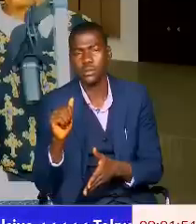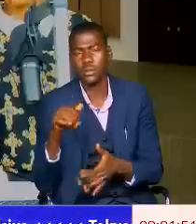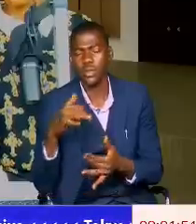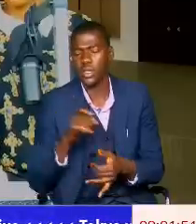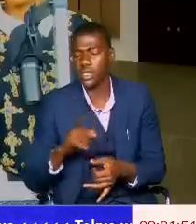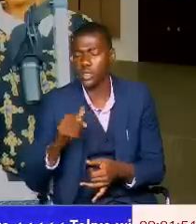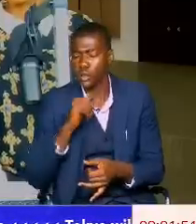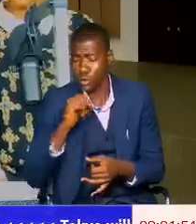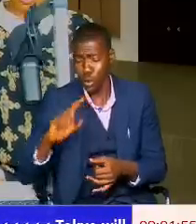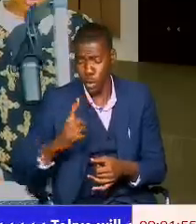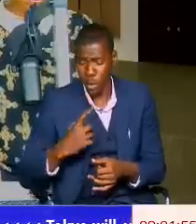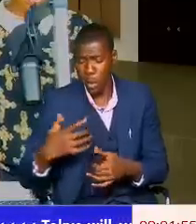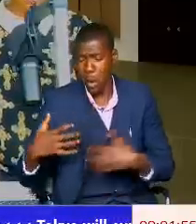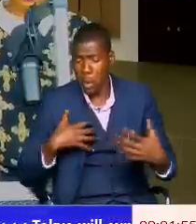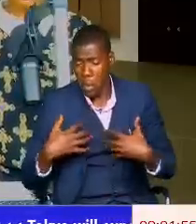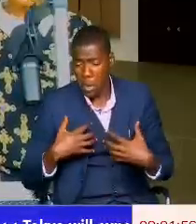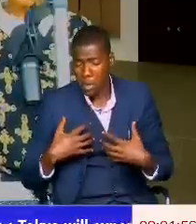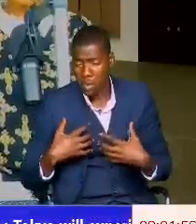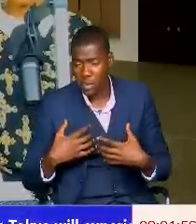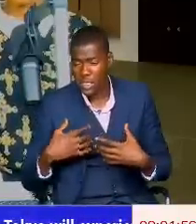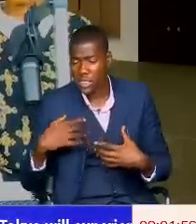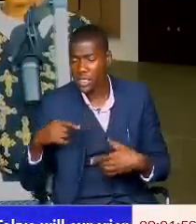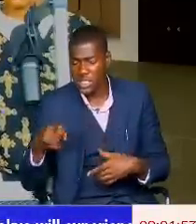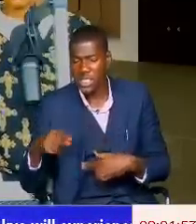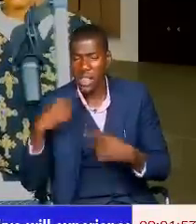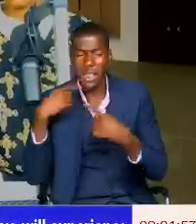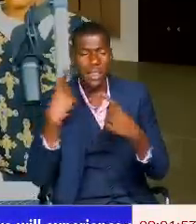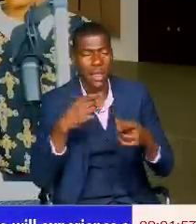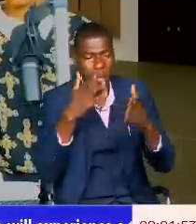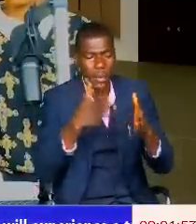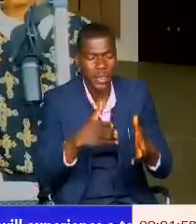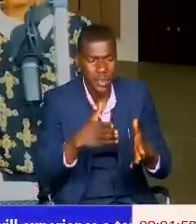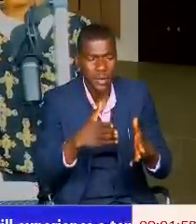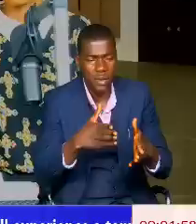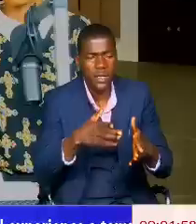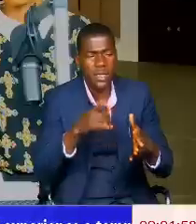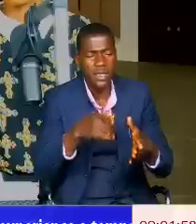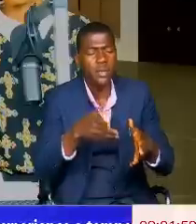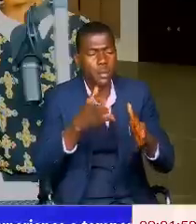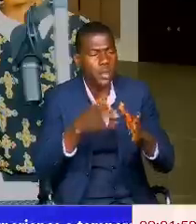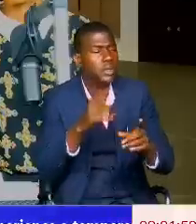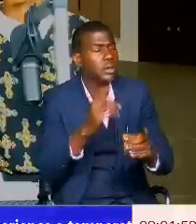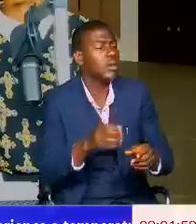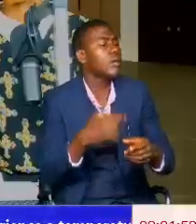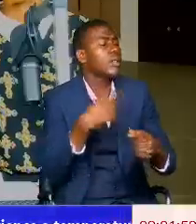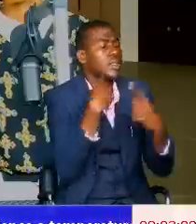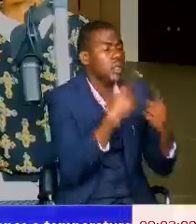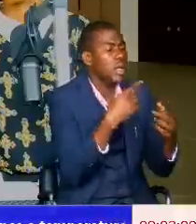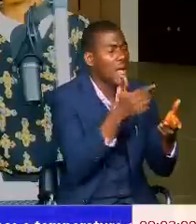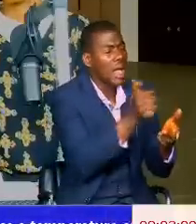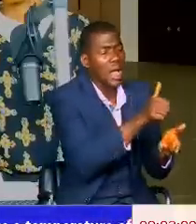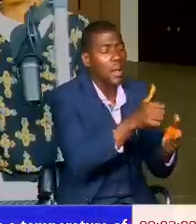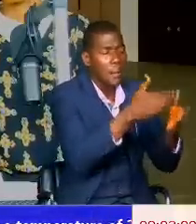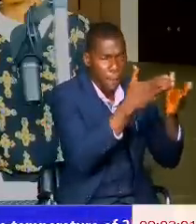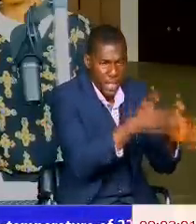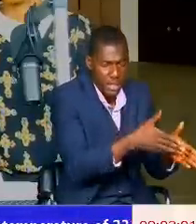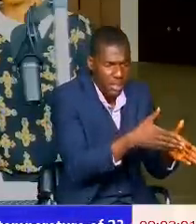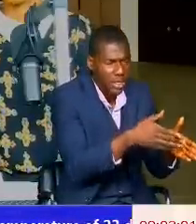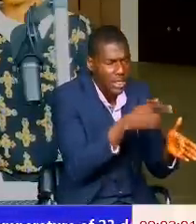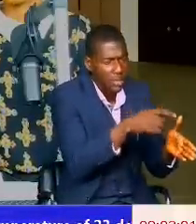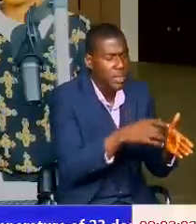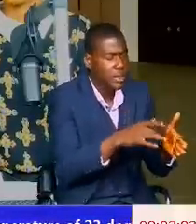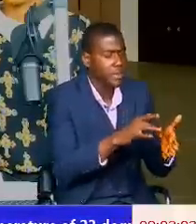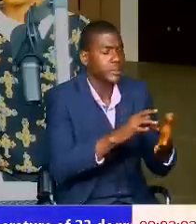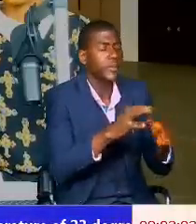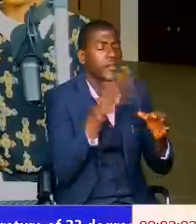Complained to me directly. She complained to somebody. Somebody complained to another person. Another person come post down for whether on her Facebook I've